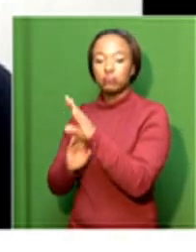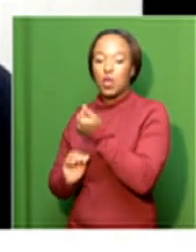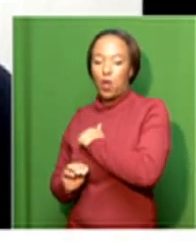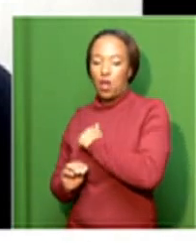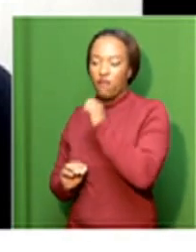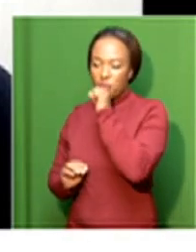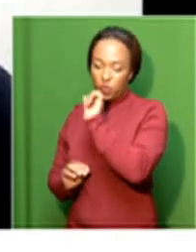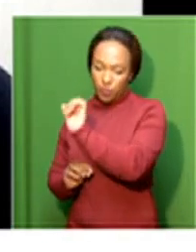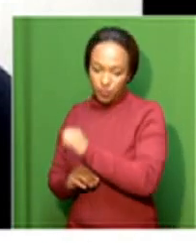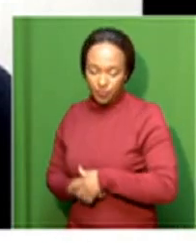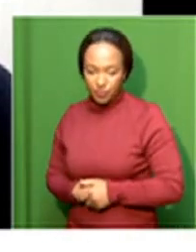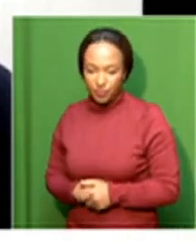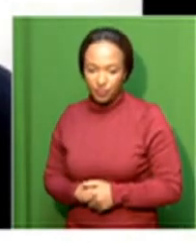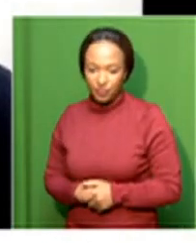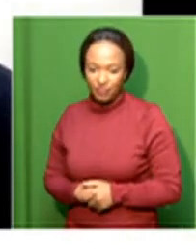in your music.